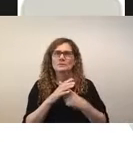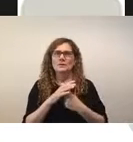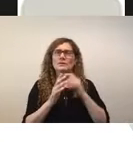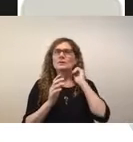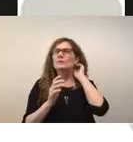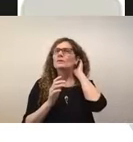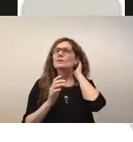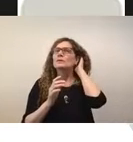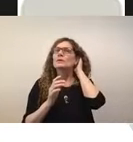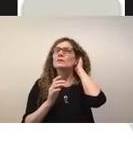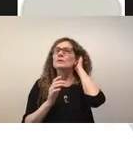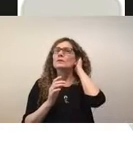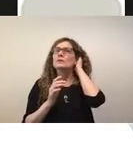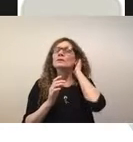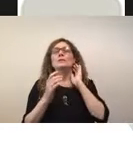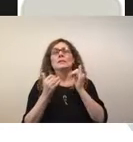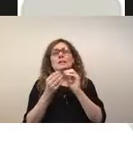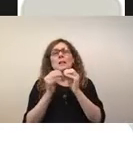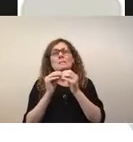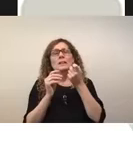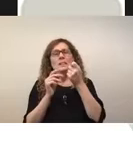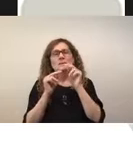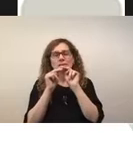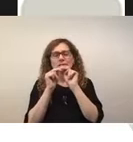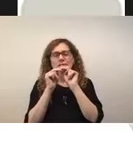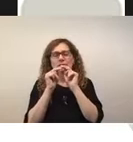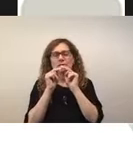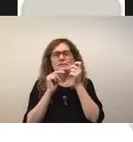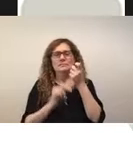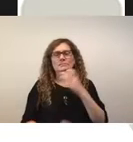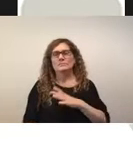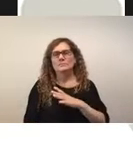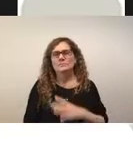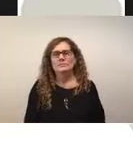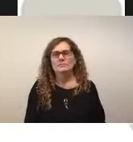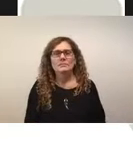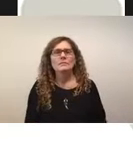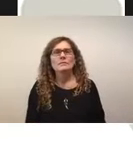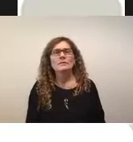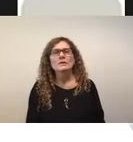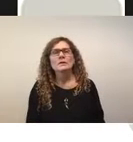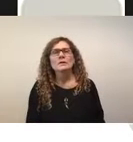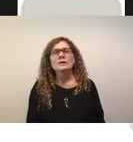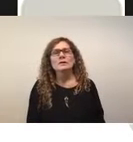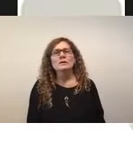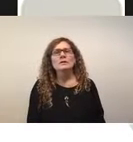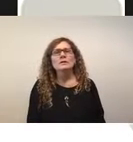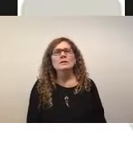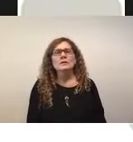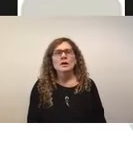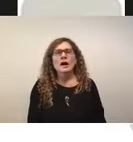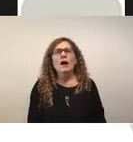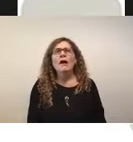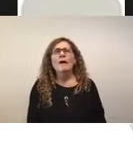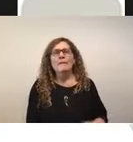in Milwaukee in our area. While this is a promising sign, we still remain in the extreme transmission categories with vaccination rates that are